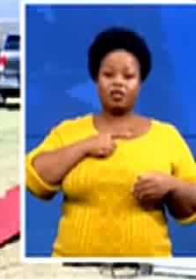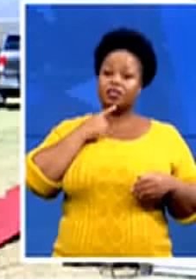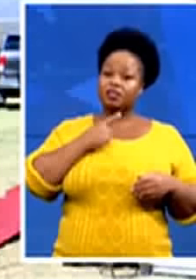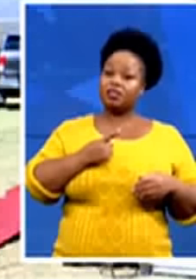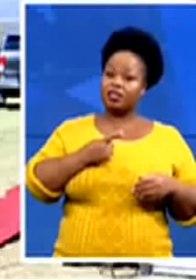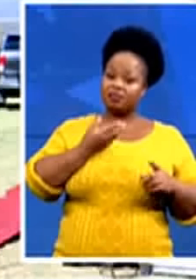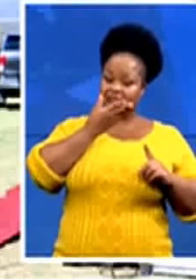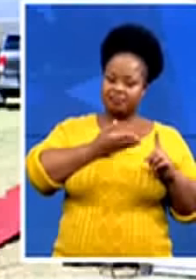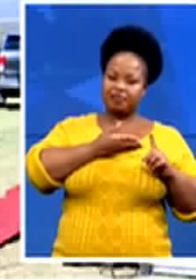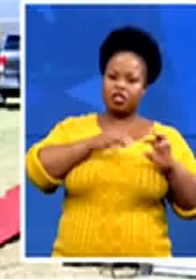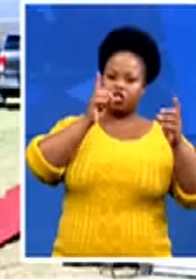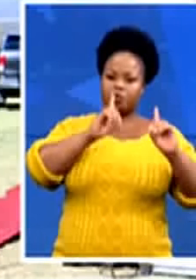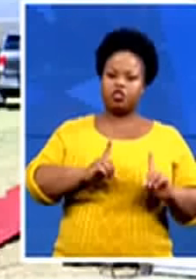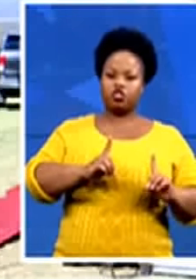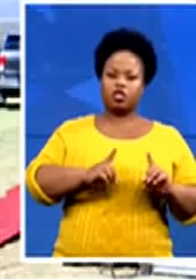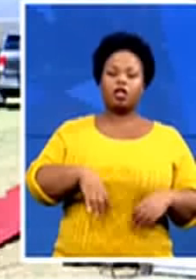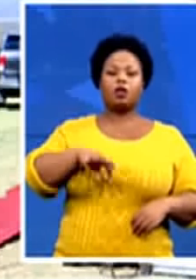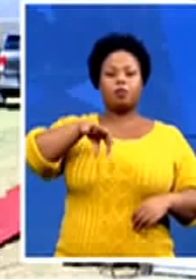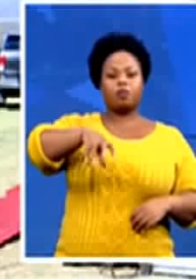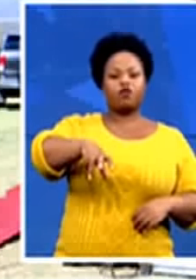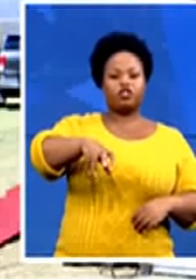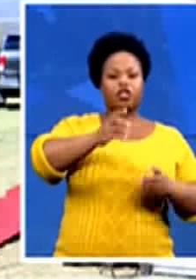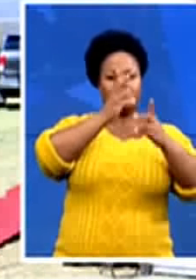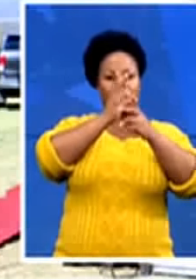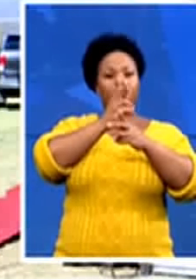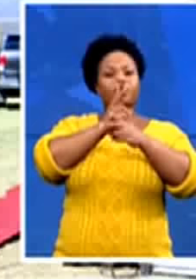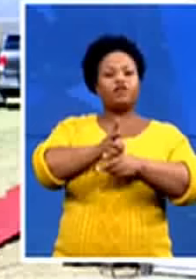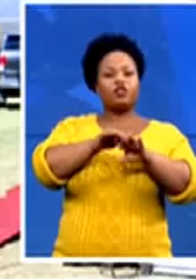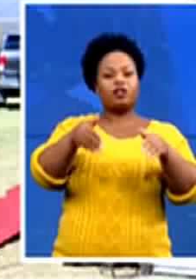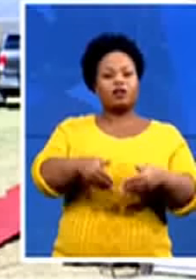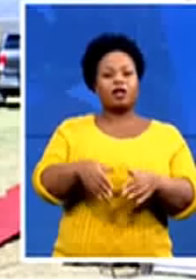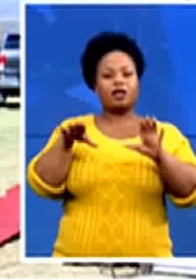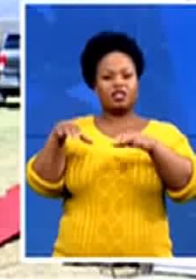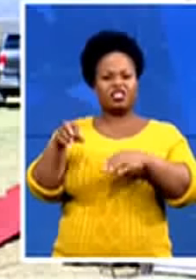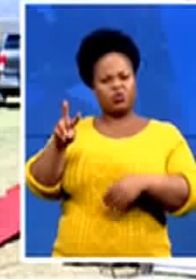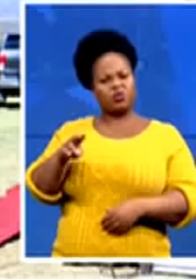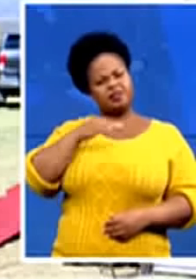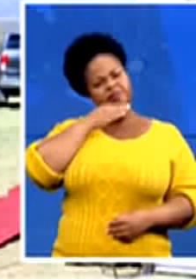official provincial funeral category 2. What does that mean? What does that entail?